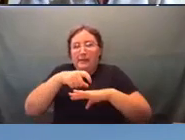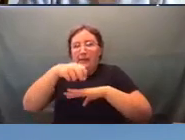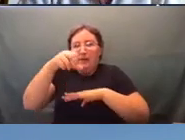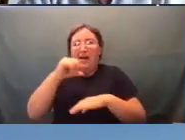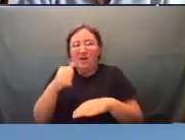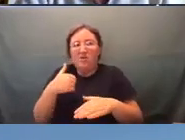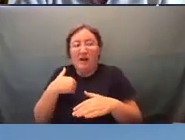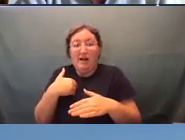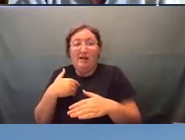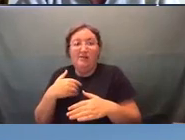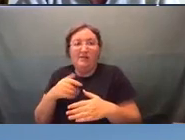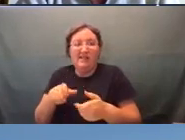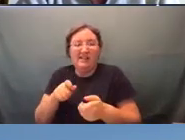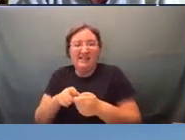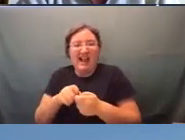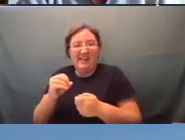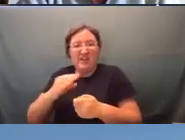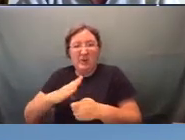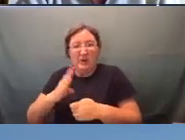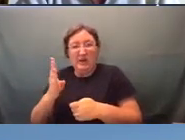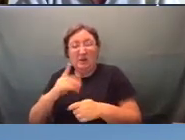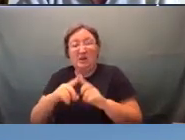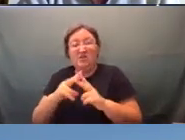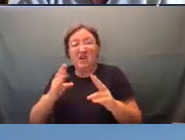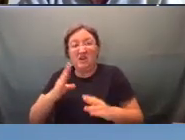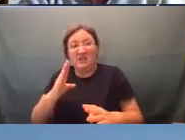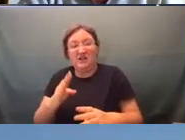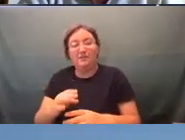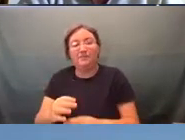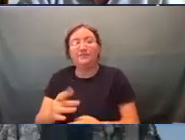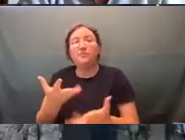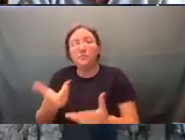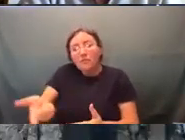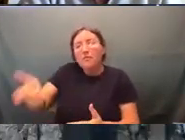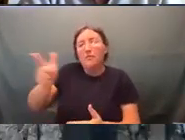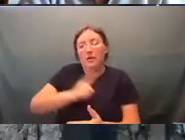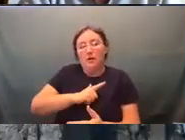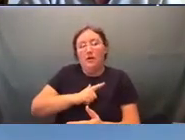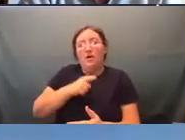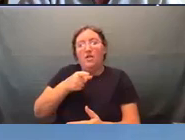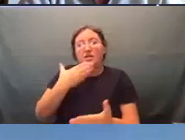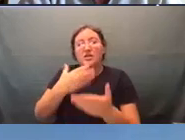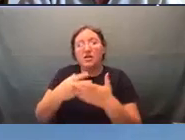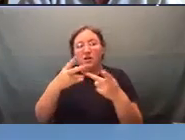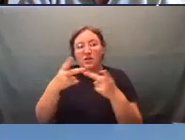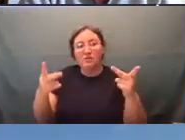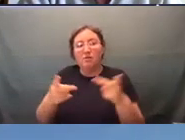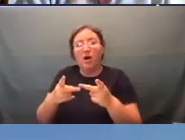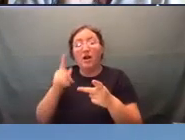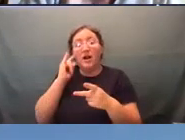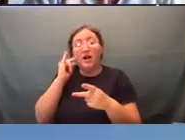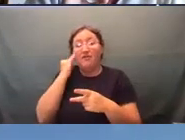exact degree, but it's steeper than you think. So waiting your turn, this is a good spot. If we're here for